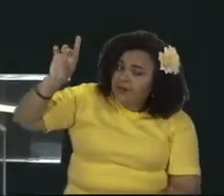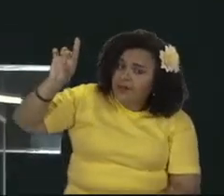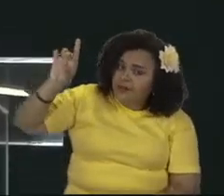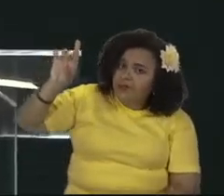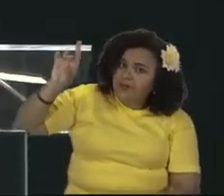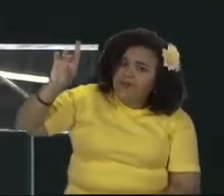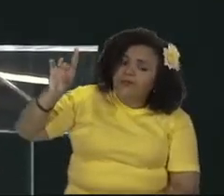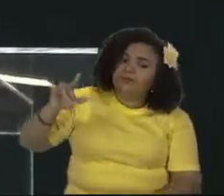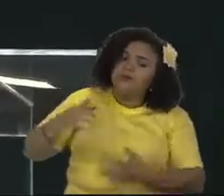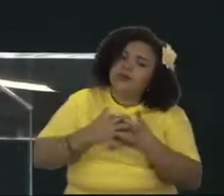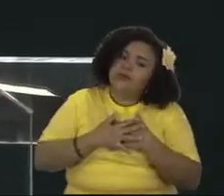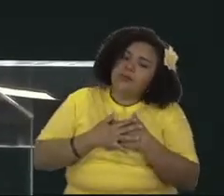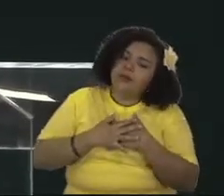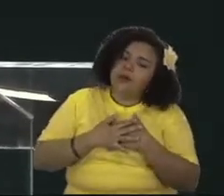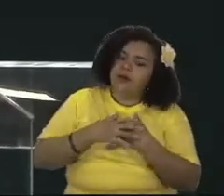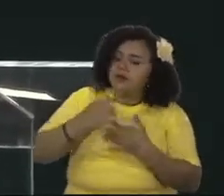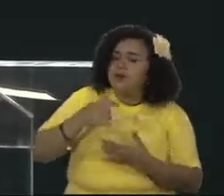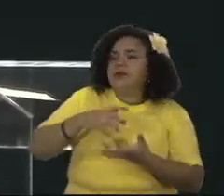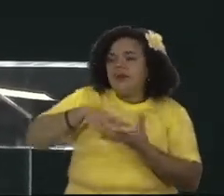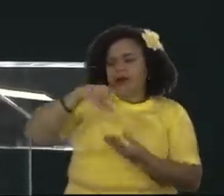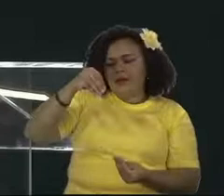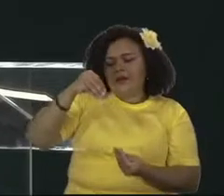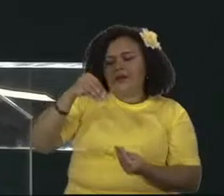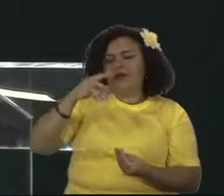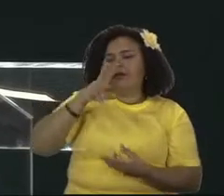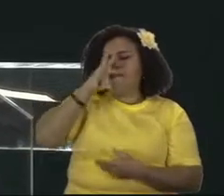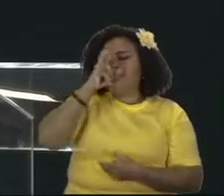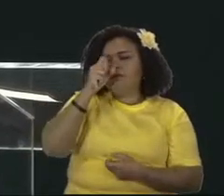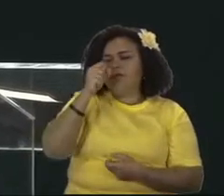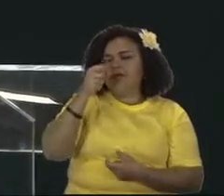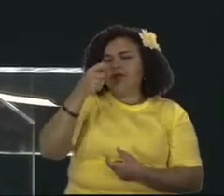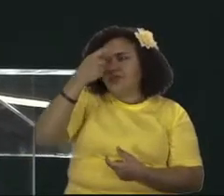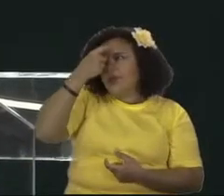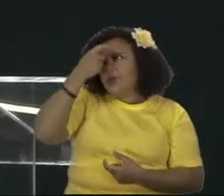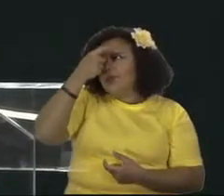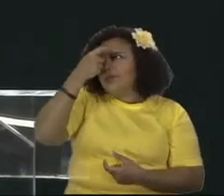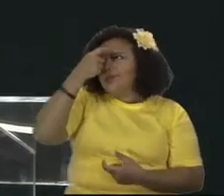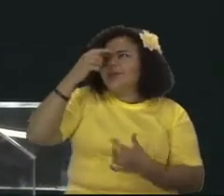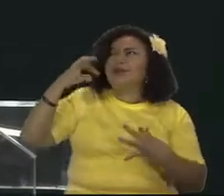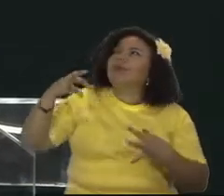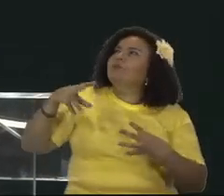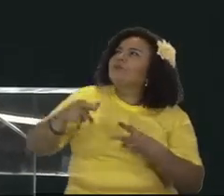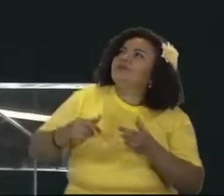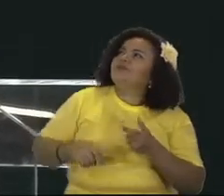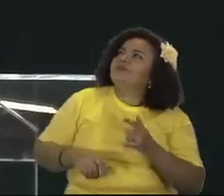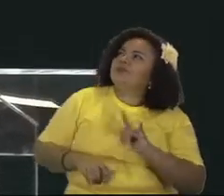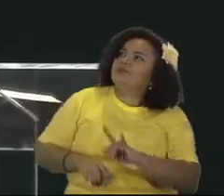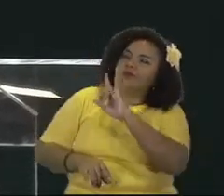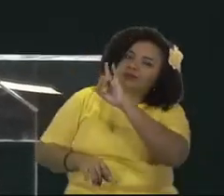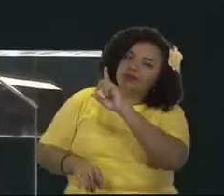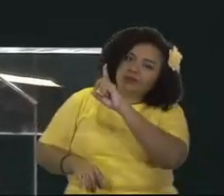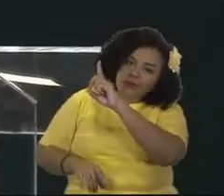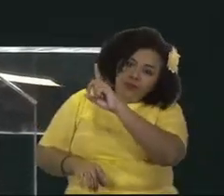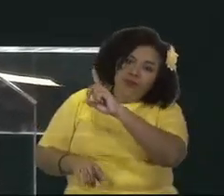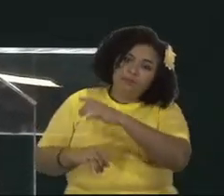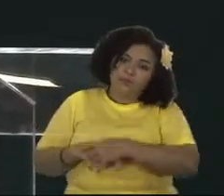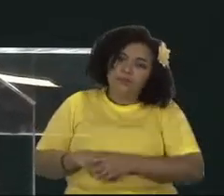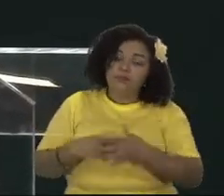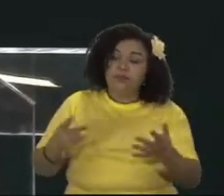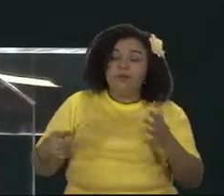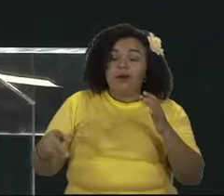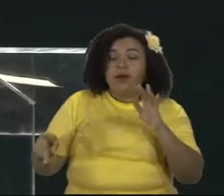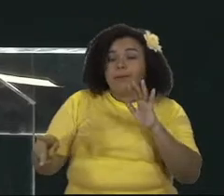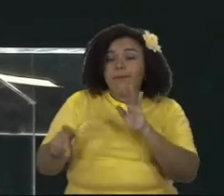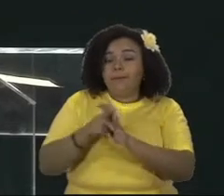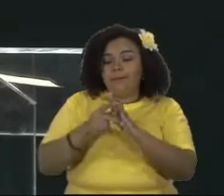your heart, with all your soul, with all your strength. This is the first element of our DNA